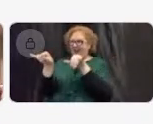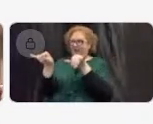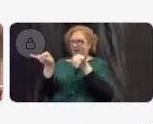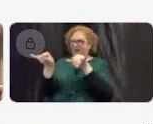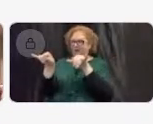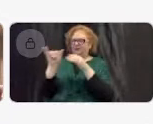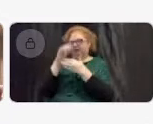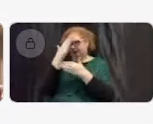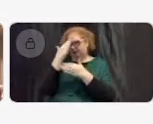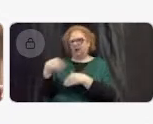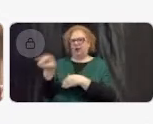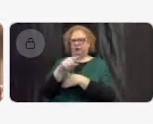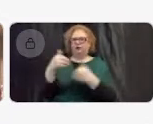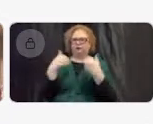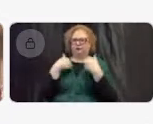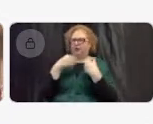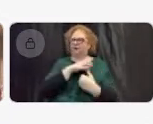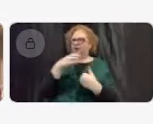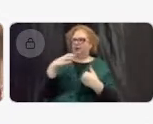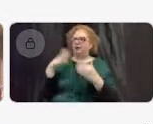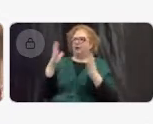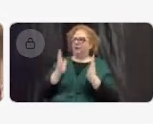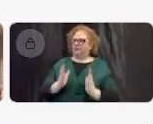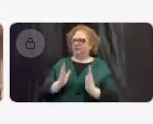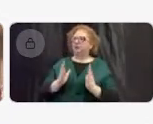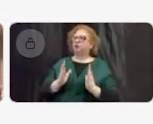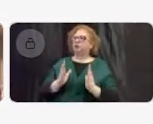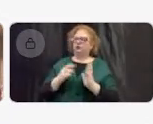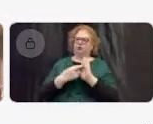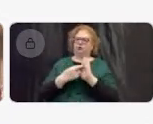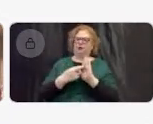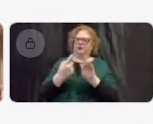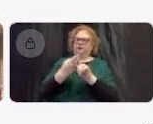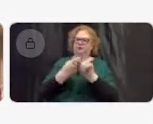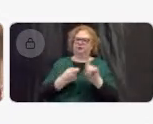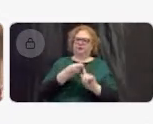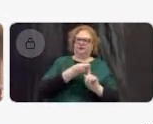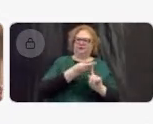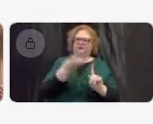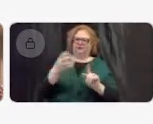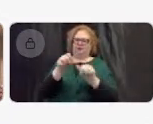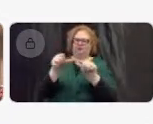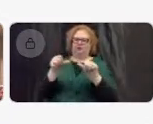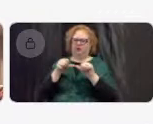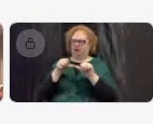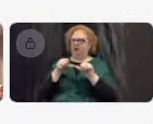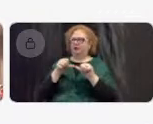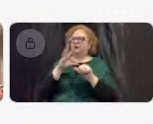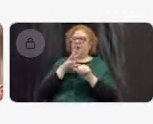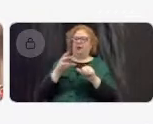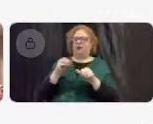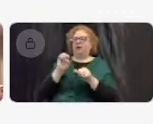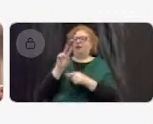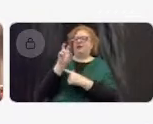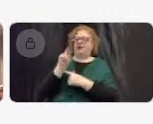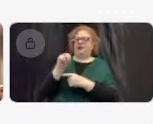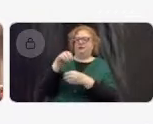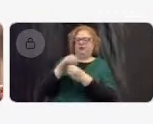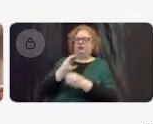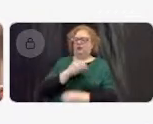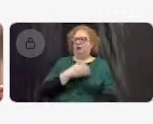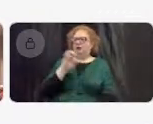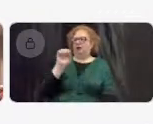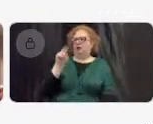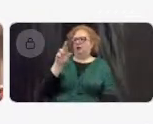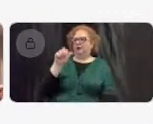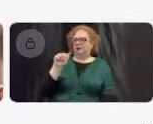have commissioners across several areas of the town, and even we can't have commissioners in our extraterritorial jurisdiction, because you are